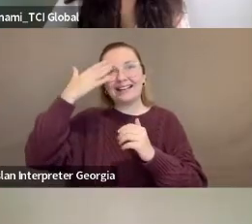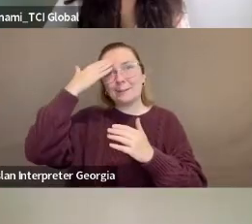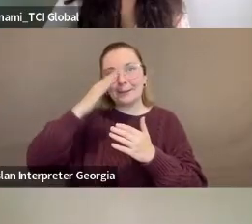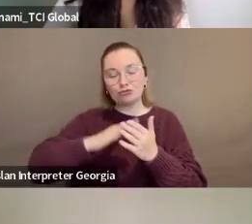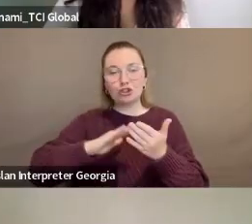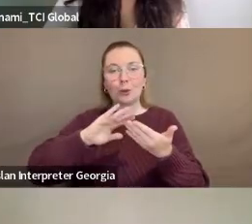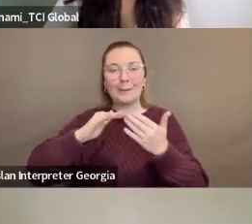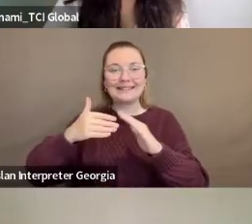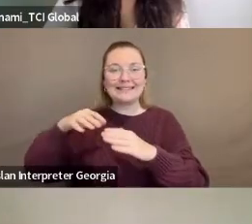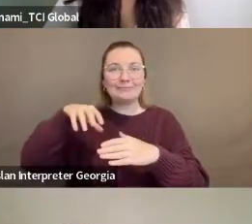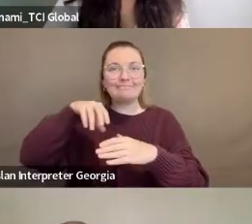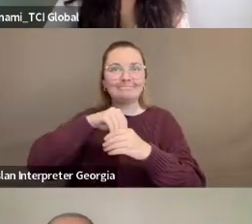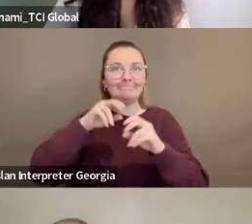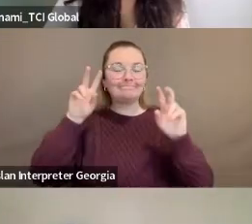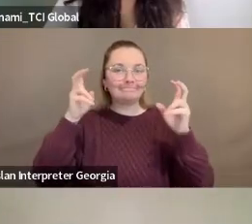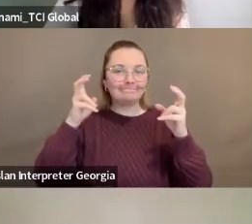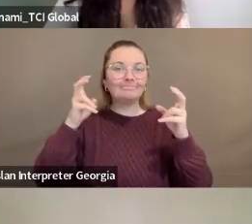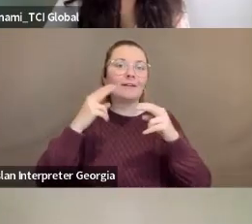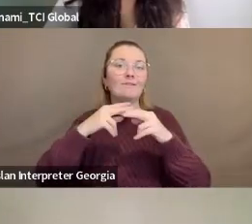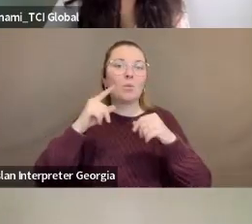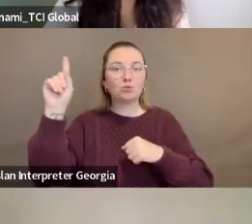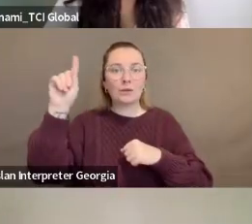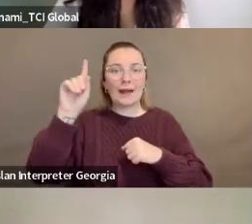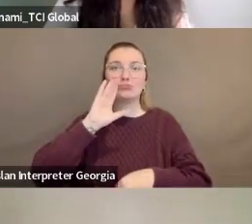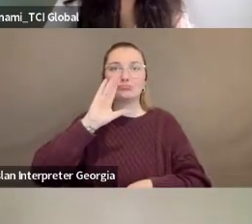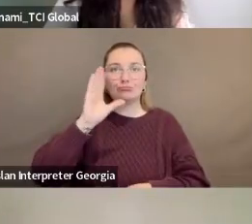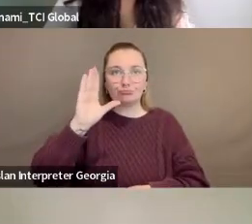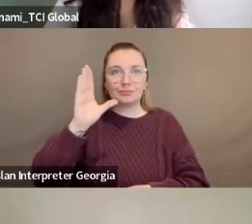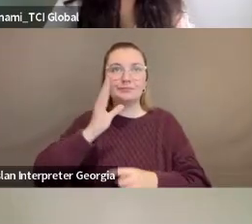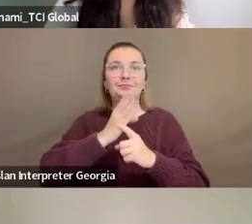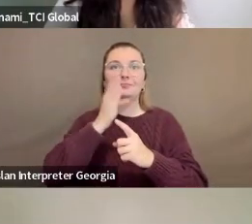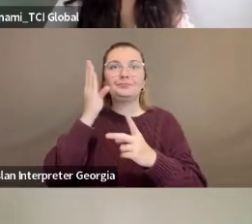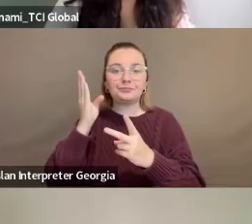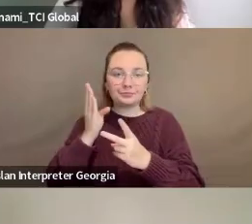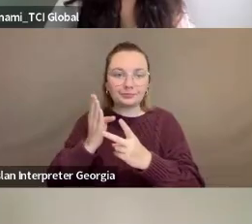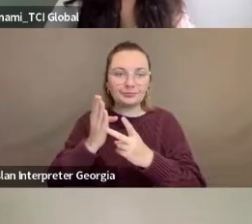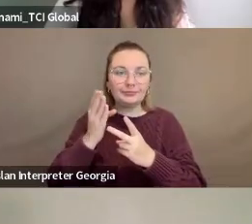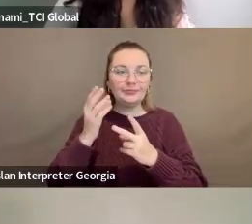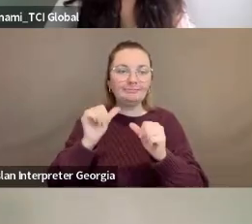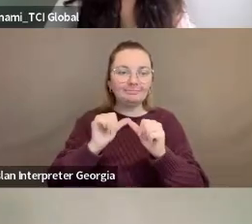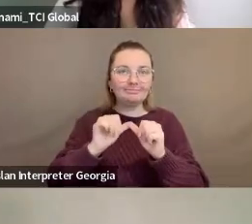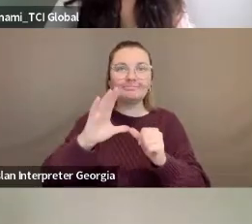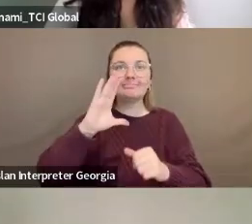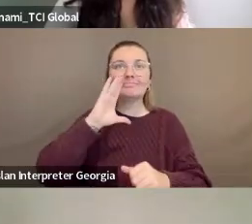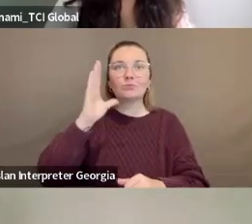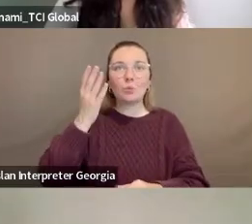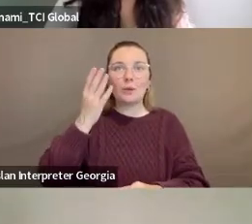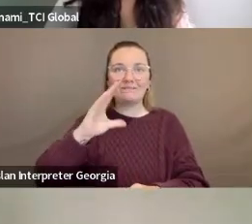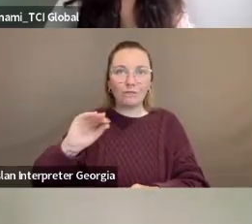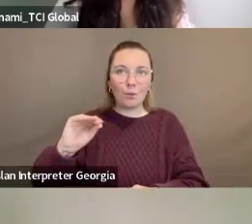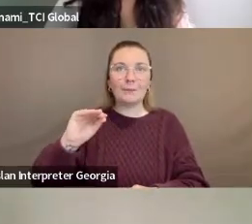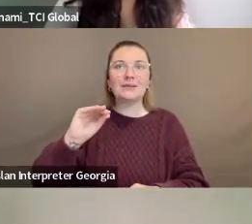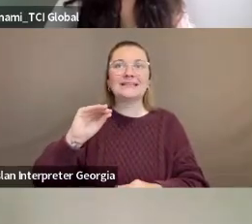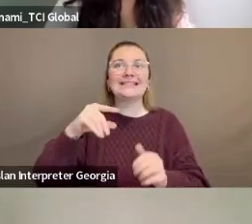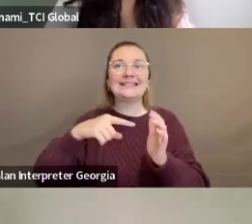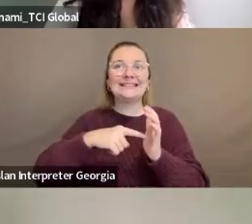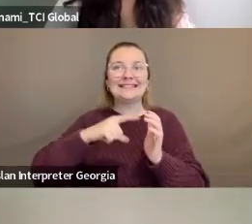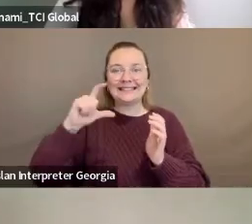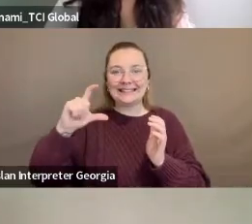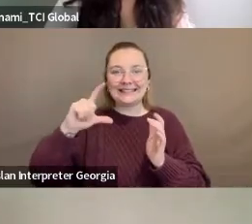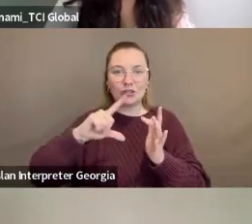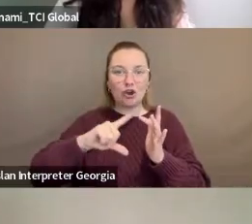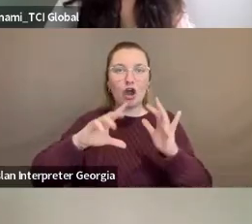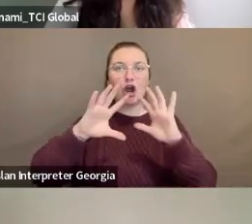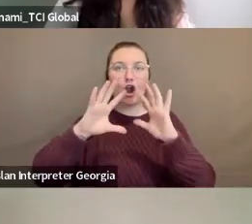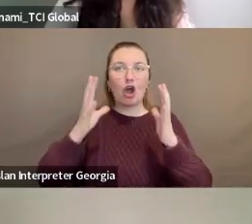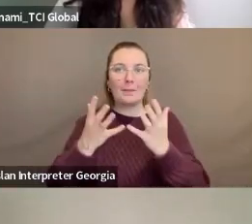community participation in our event. We have a fantastic speaker from TCI